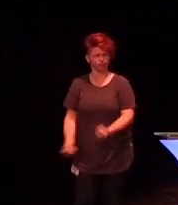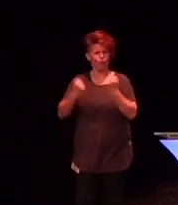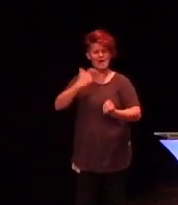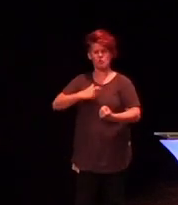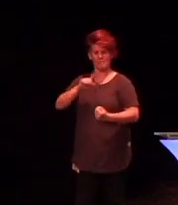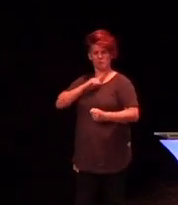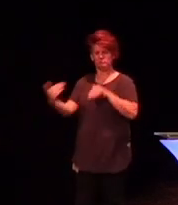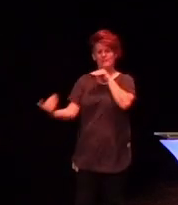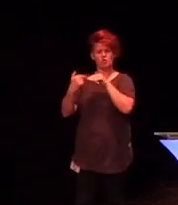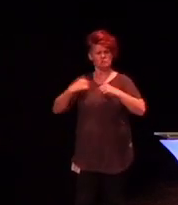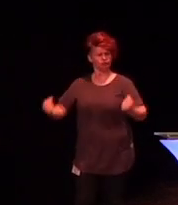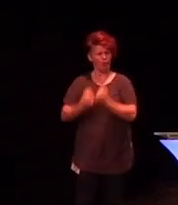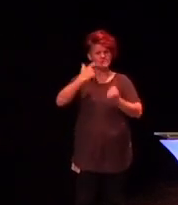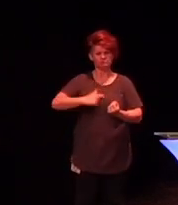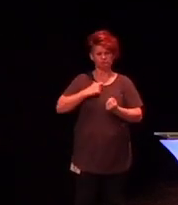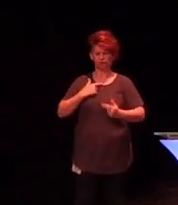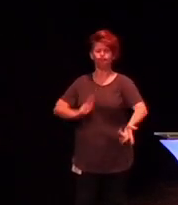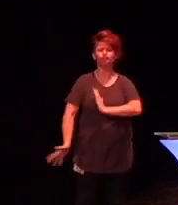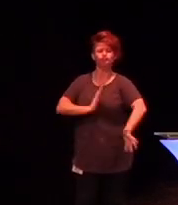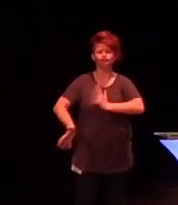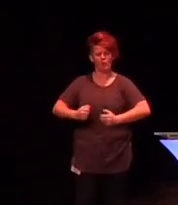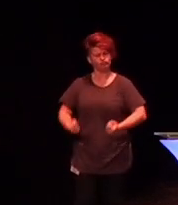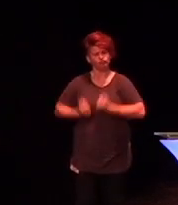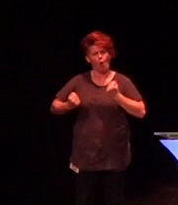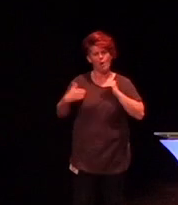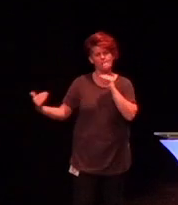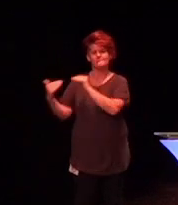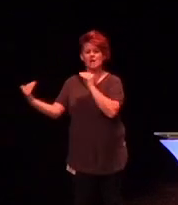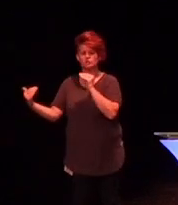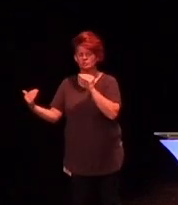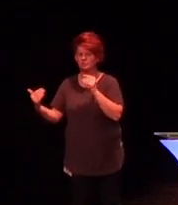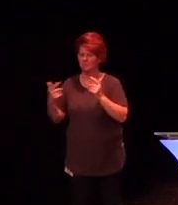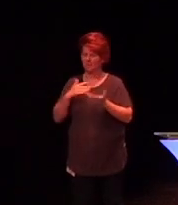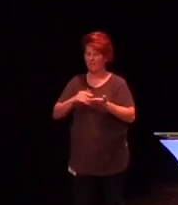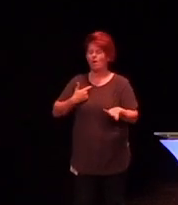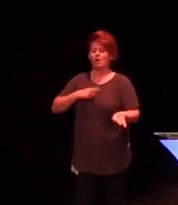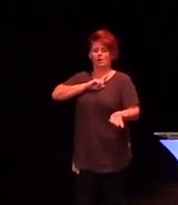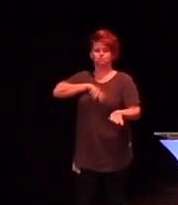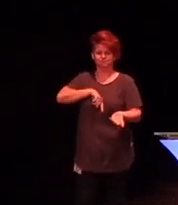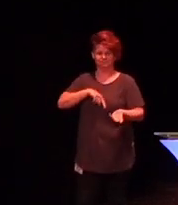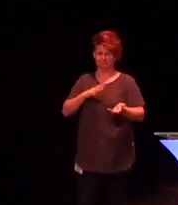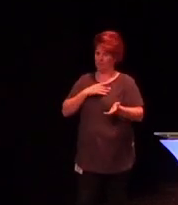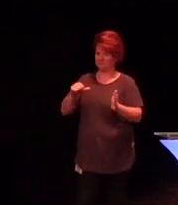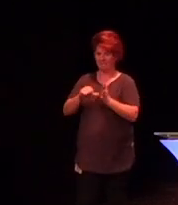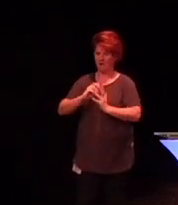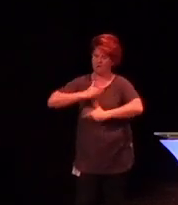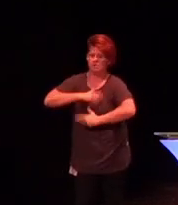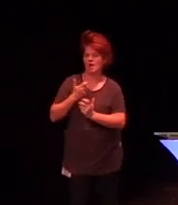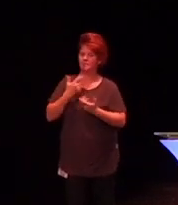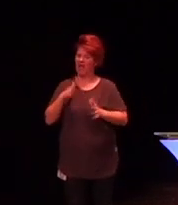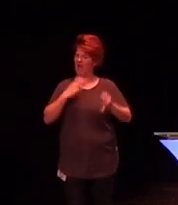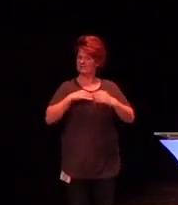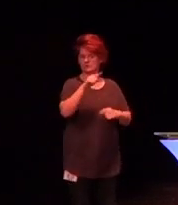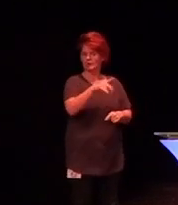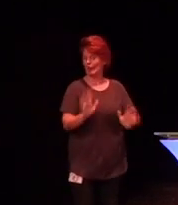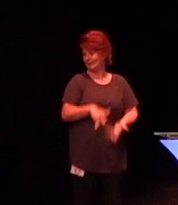that. And then obviously we made sure the characters kind of need to match the intent of the sign language, so it matches the spoken word